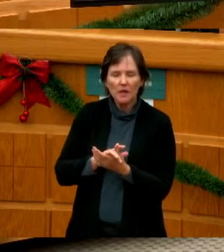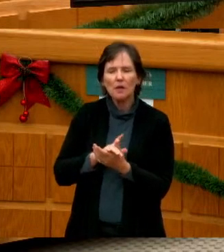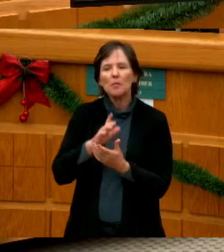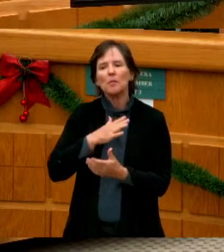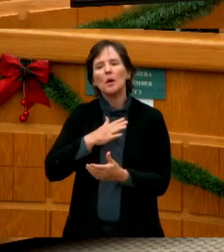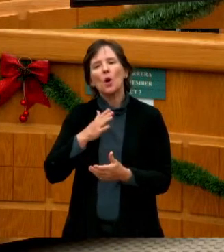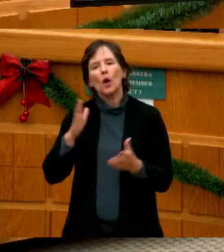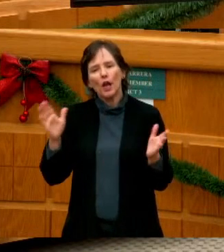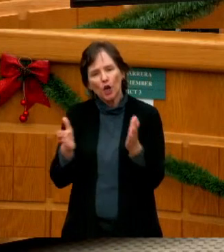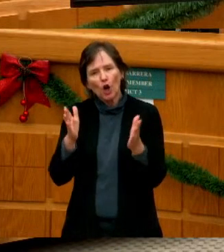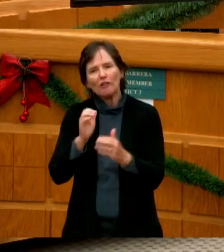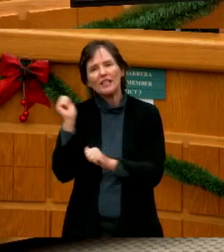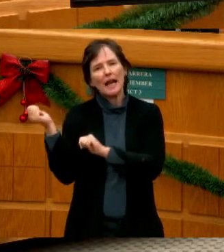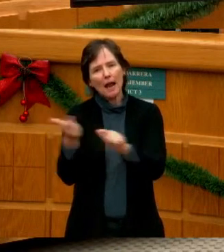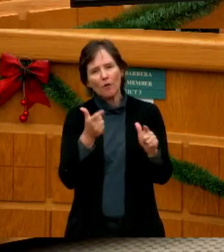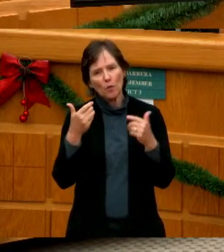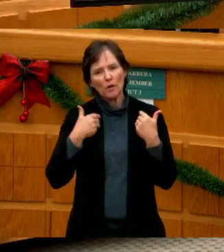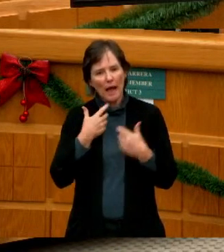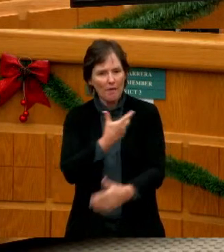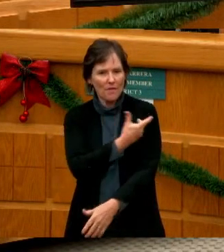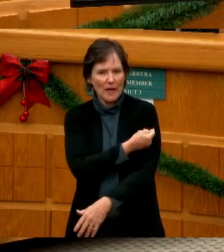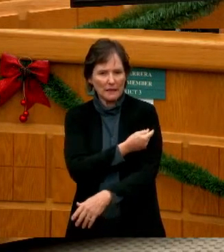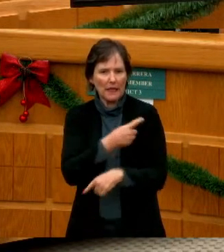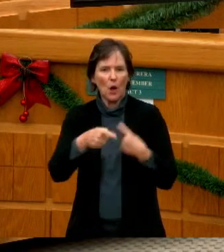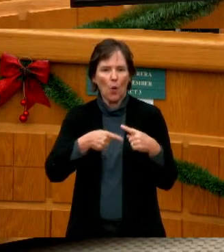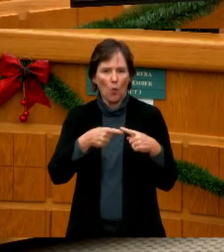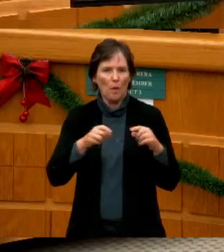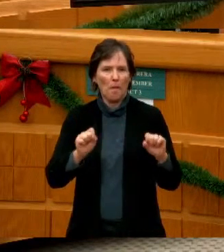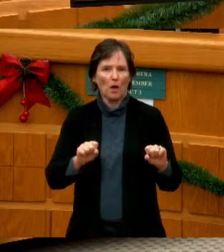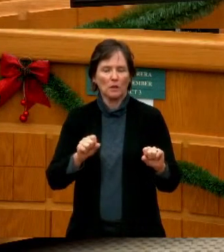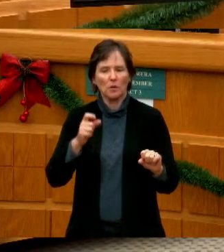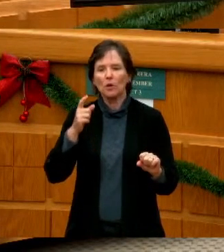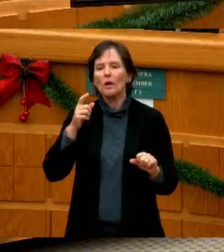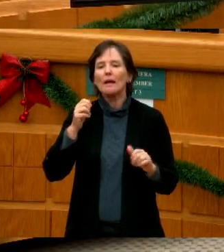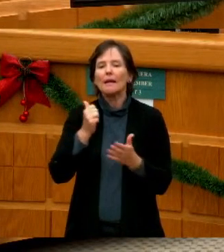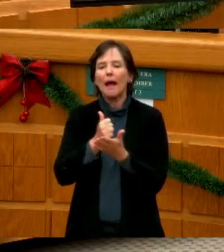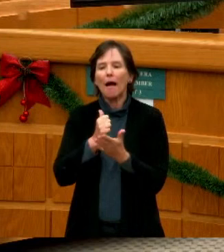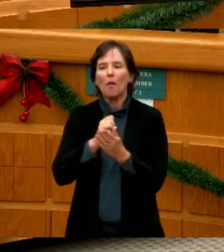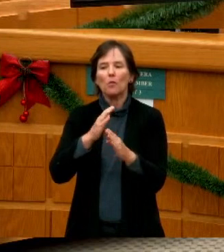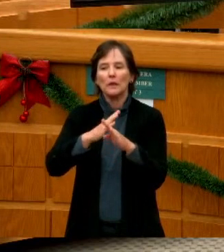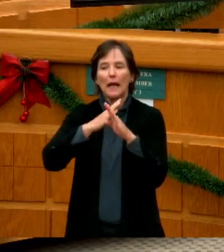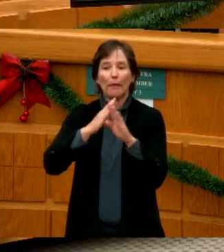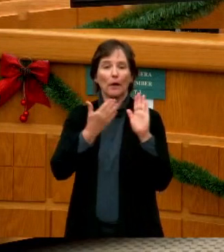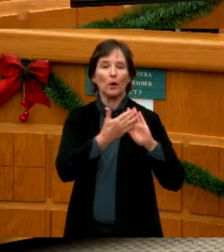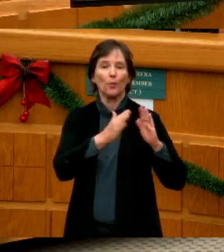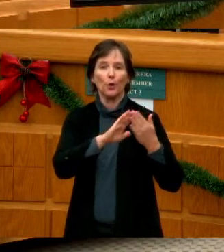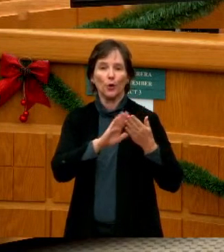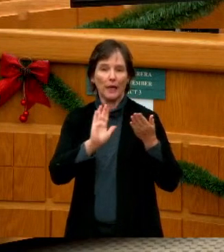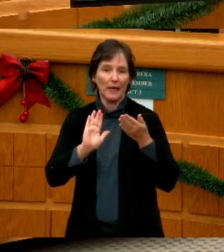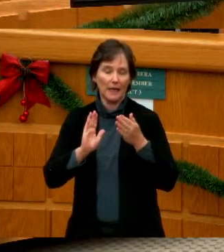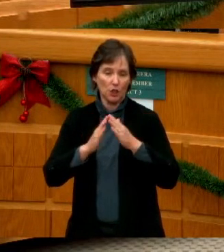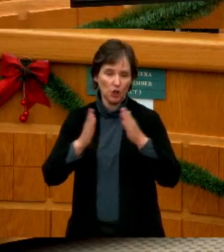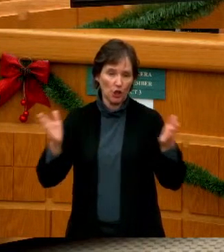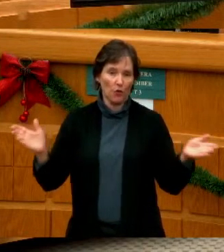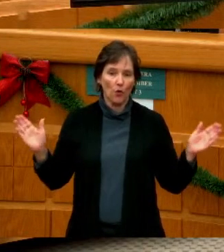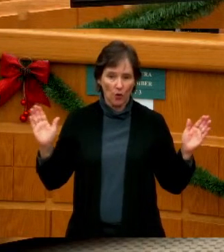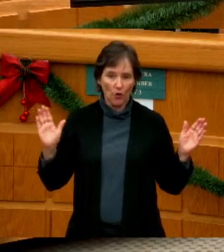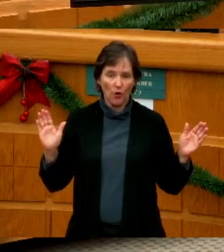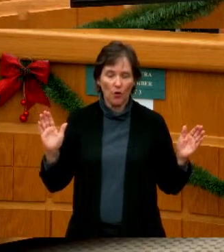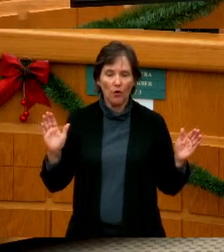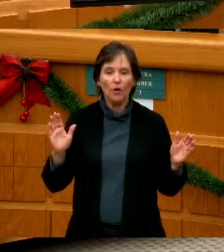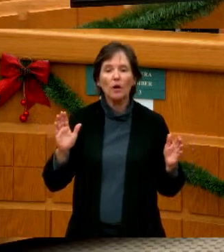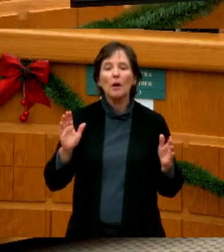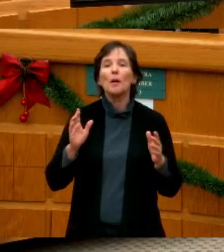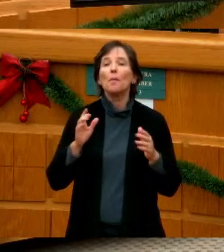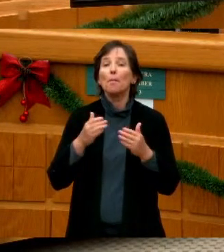the spread of disease in our community. Stay at home when possible. If sick, stay home. Watch your distance,